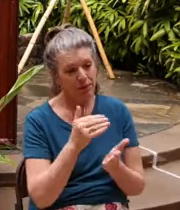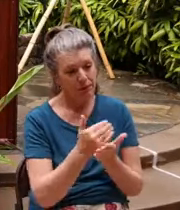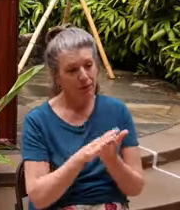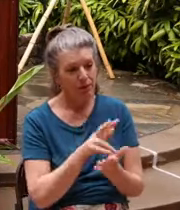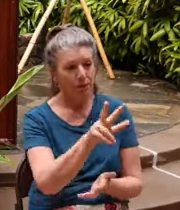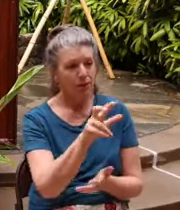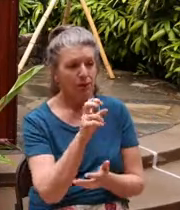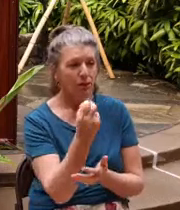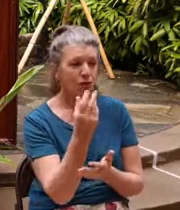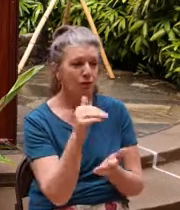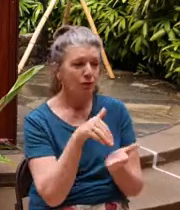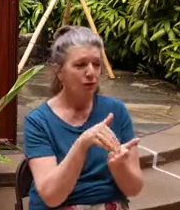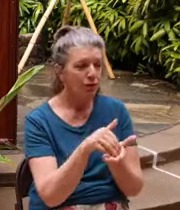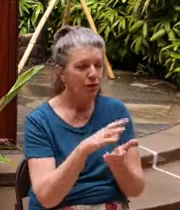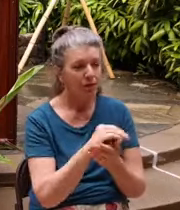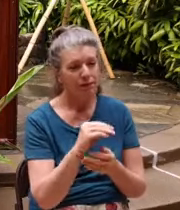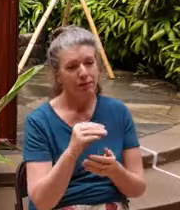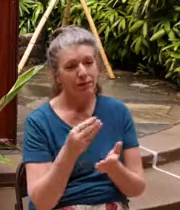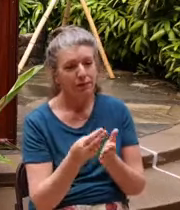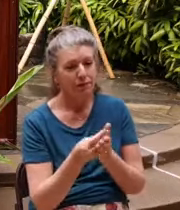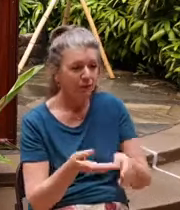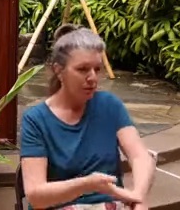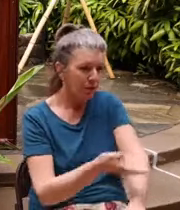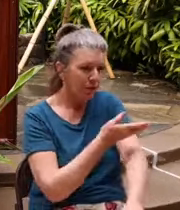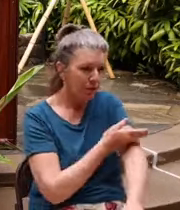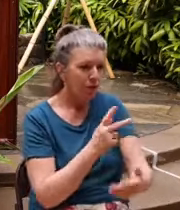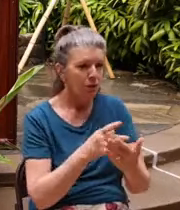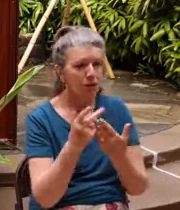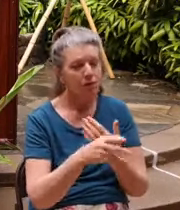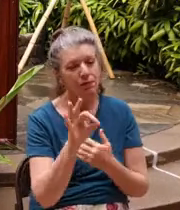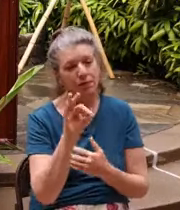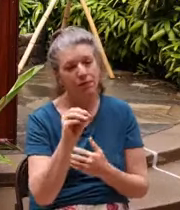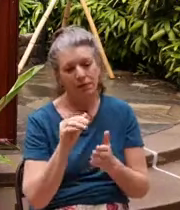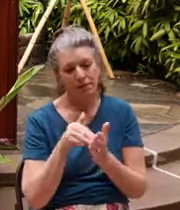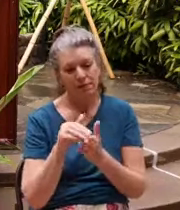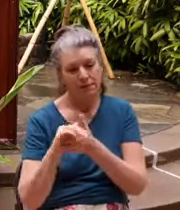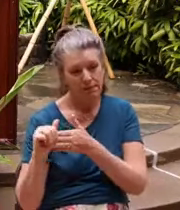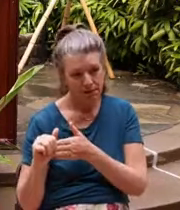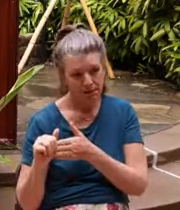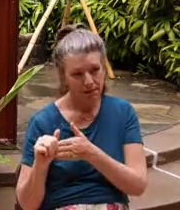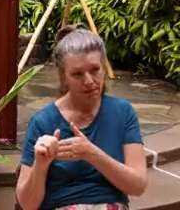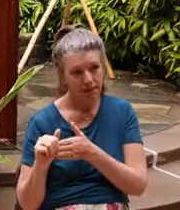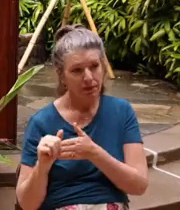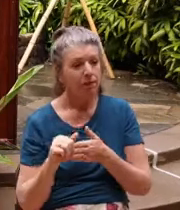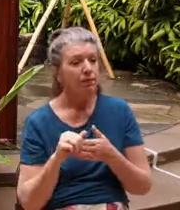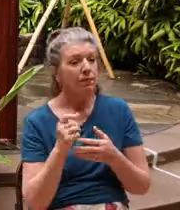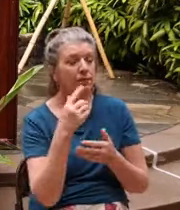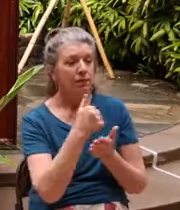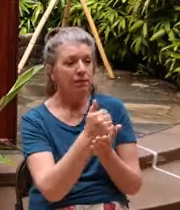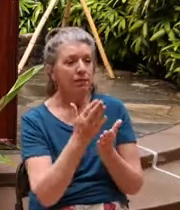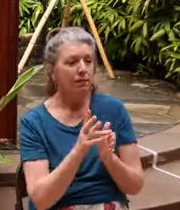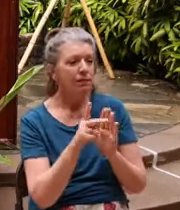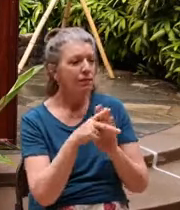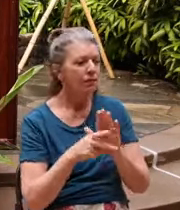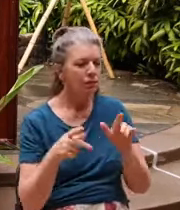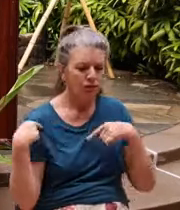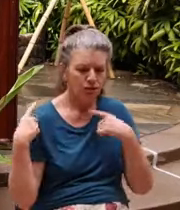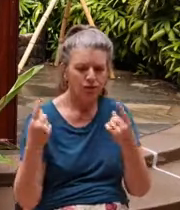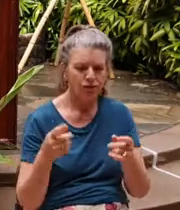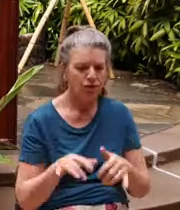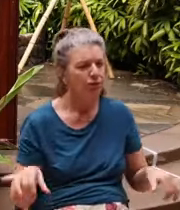and a capital improvement program of $90 million. While our budget policies have been consistent over